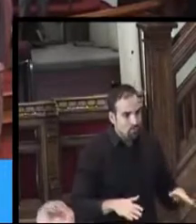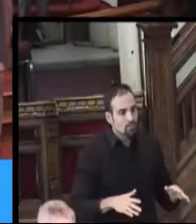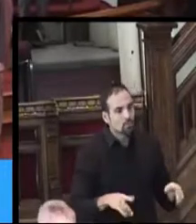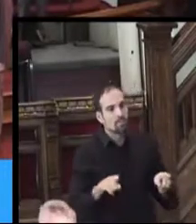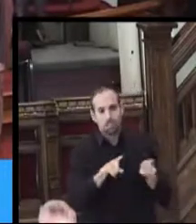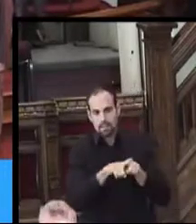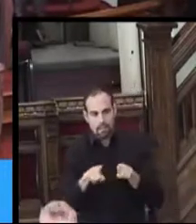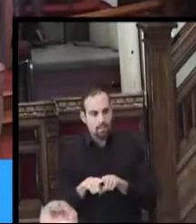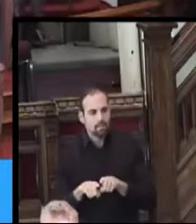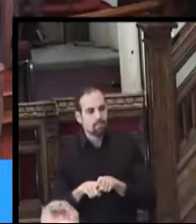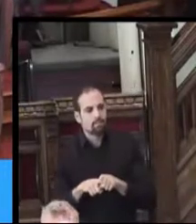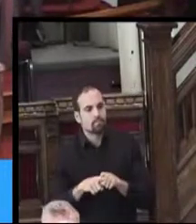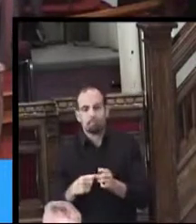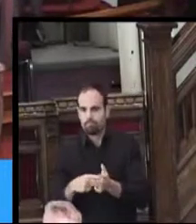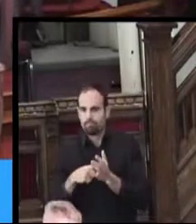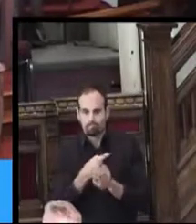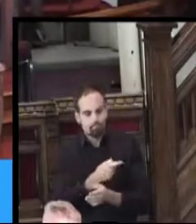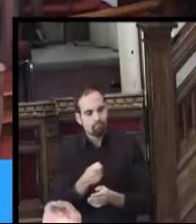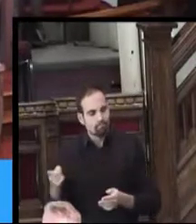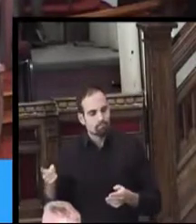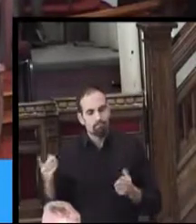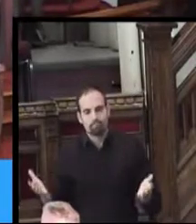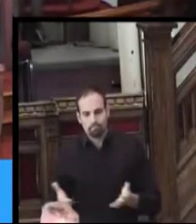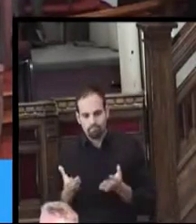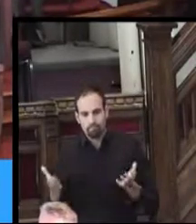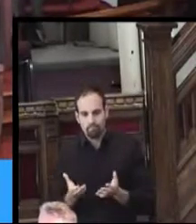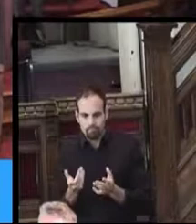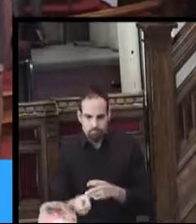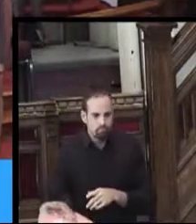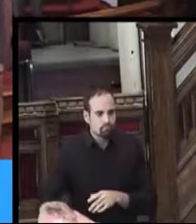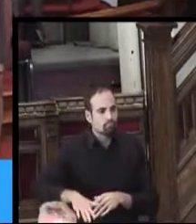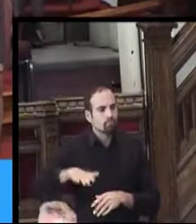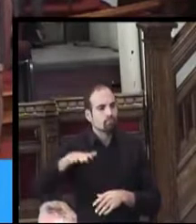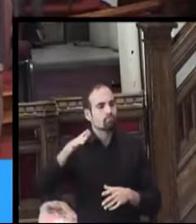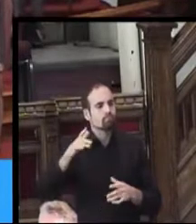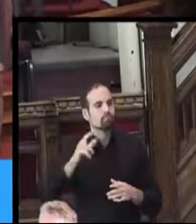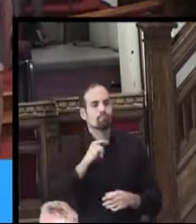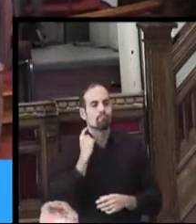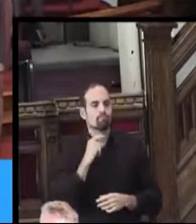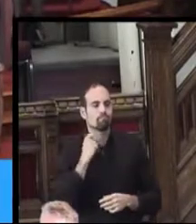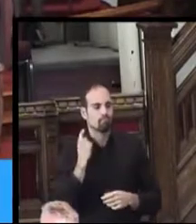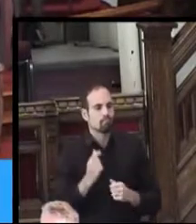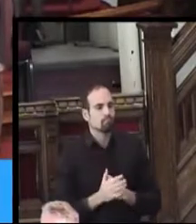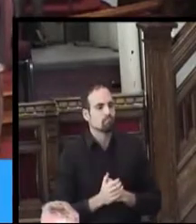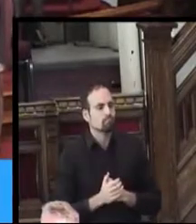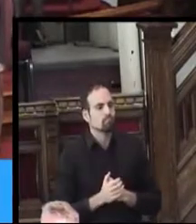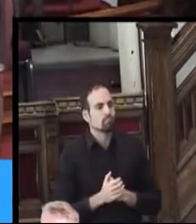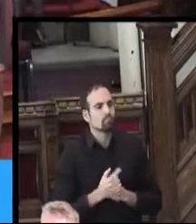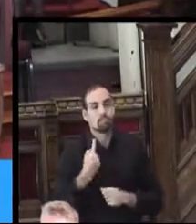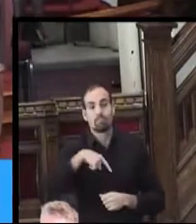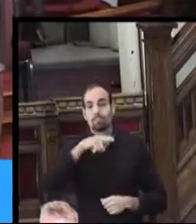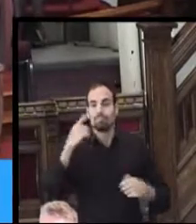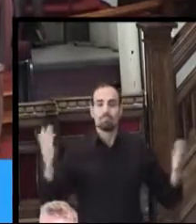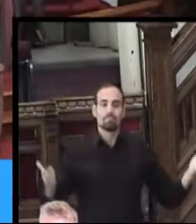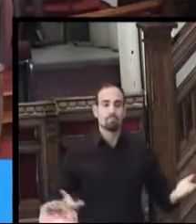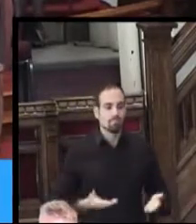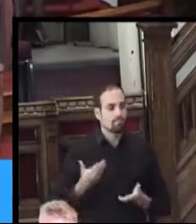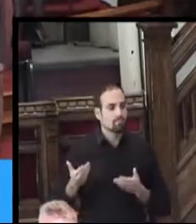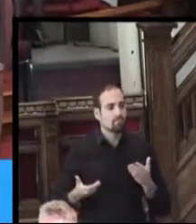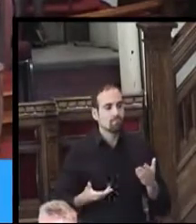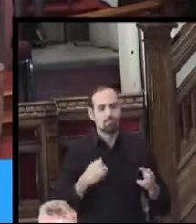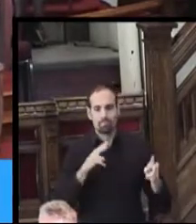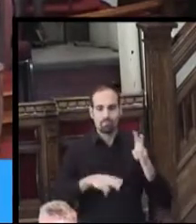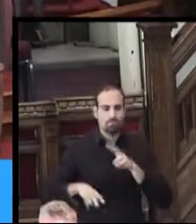people. As part of that process, we invite you and encourage you to observe Bruce as he's working in the life